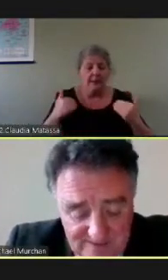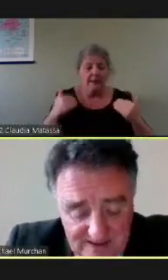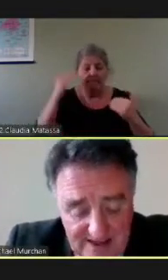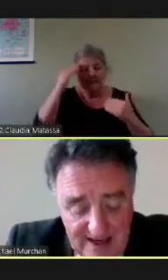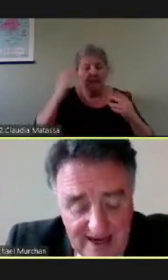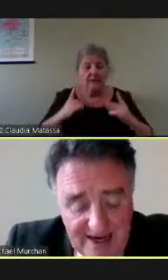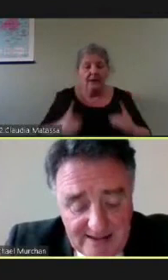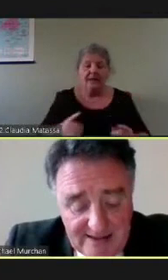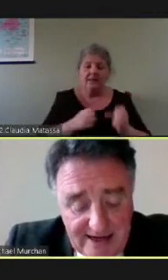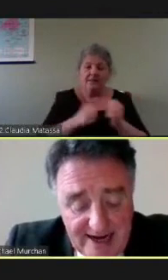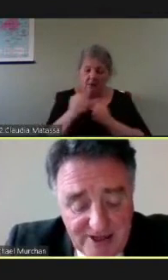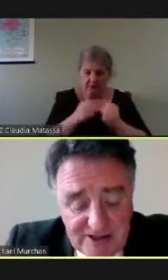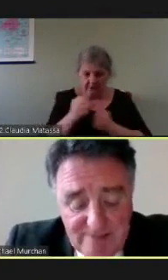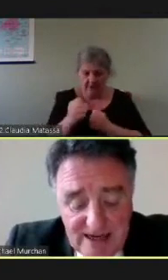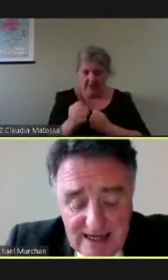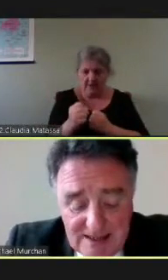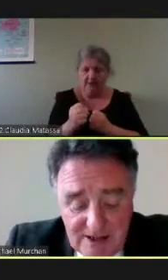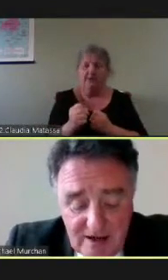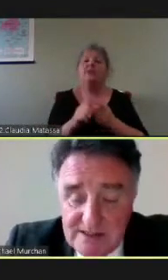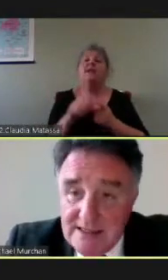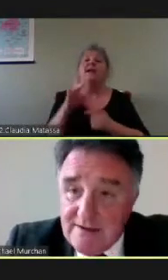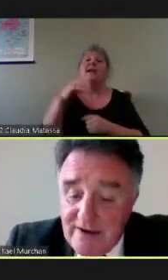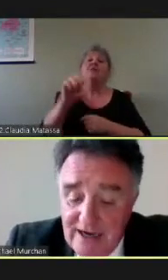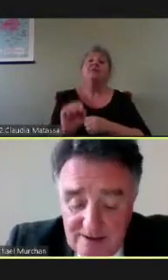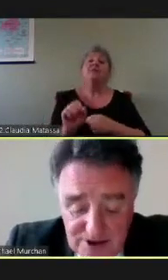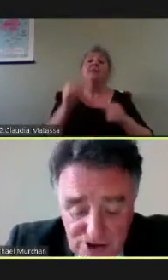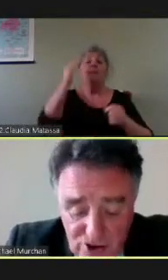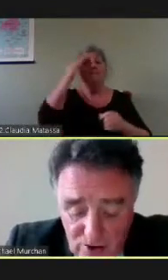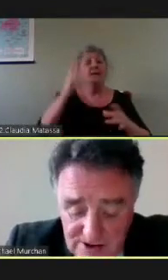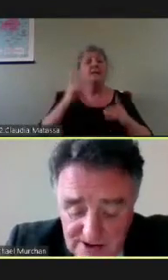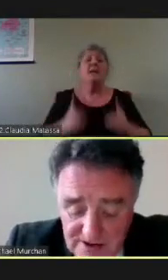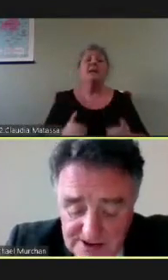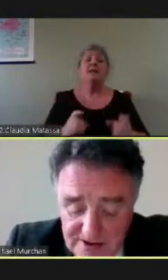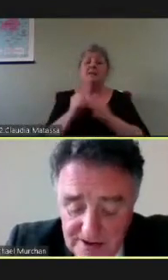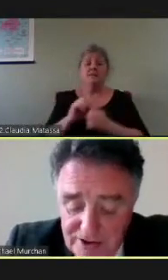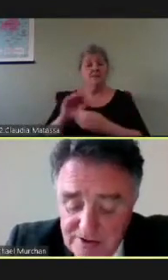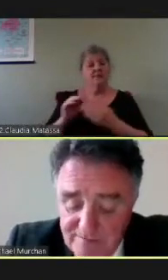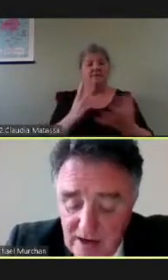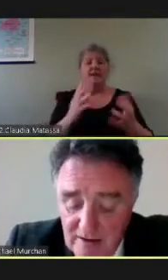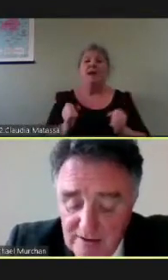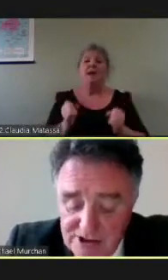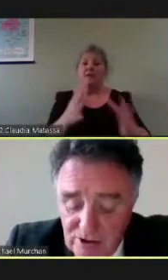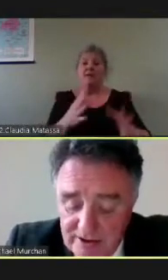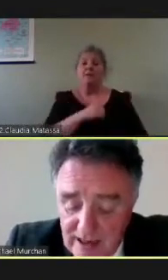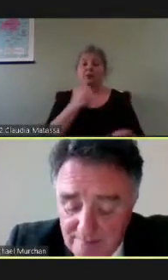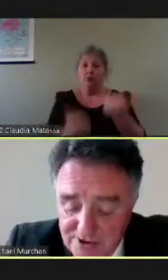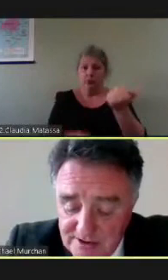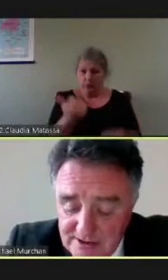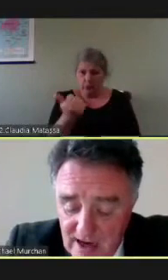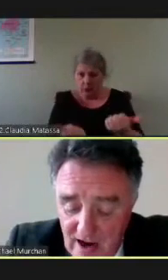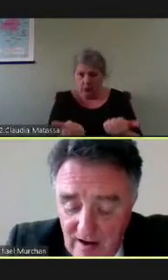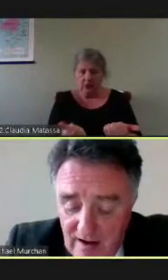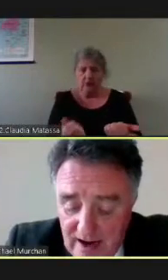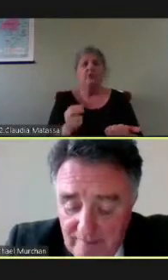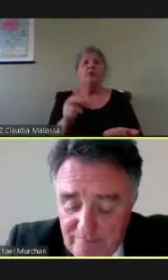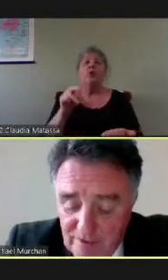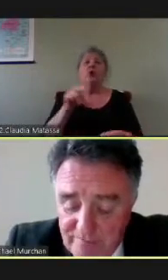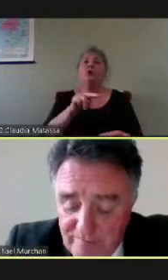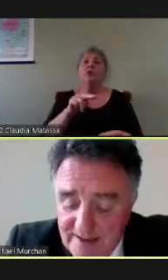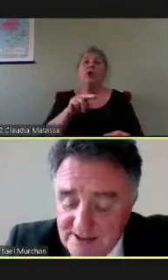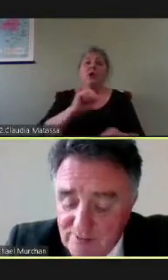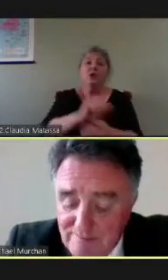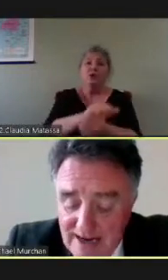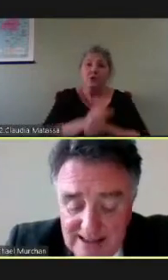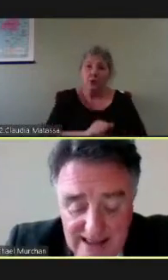services. The HSE Mental Health Service is available to courts to consider the use of non-custodial options